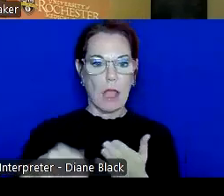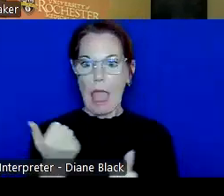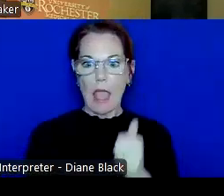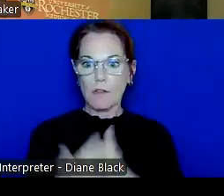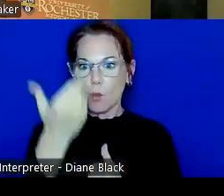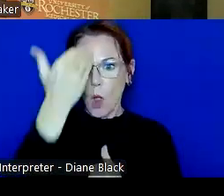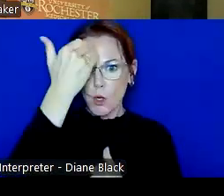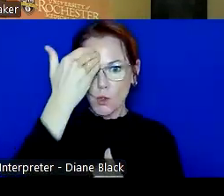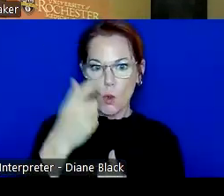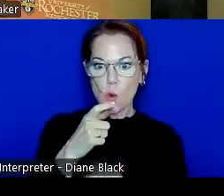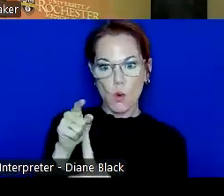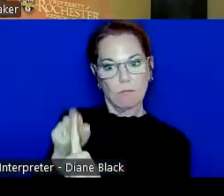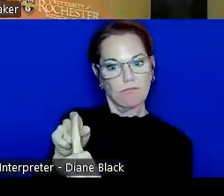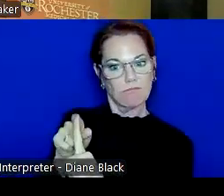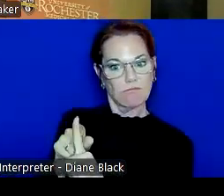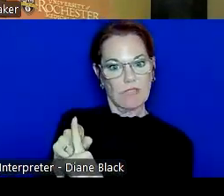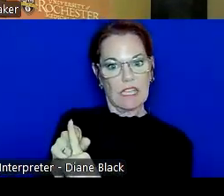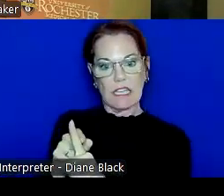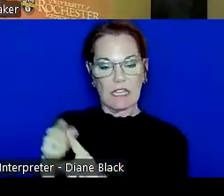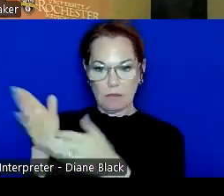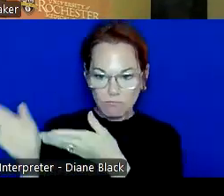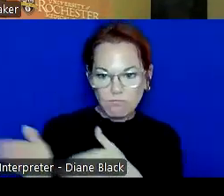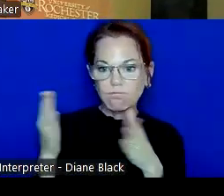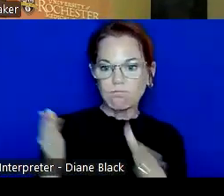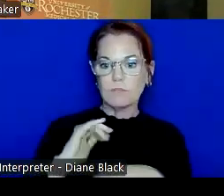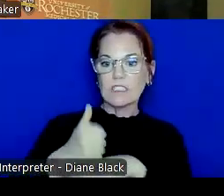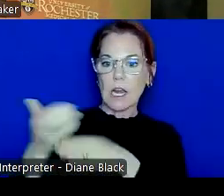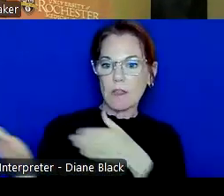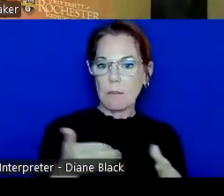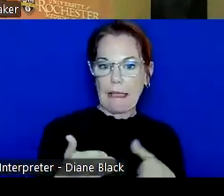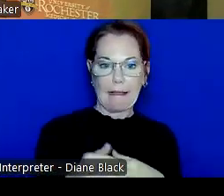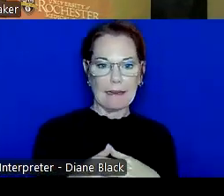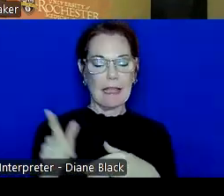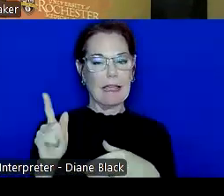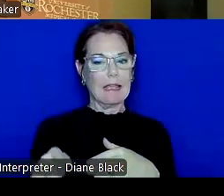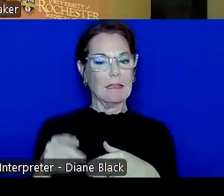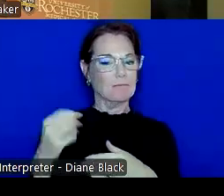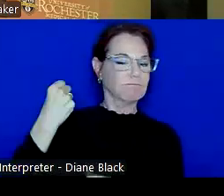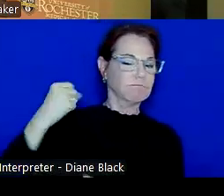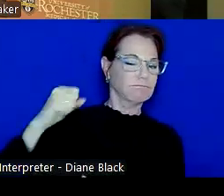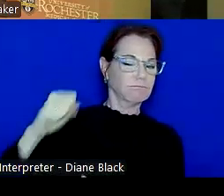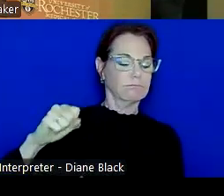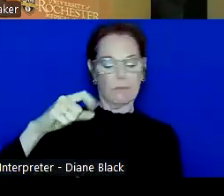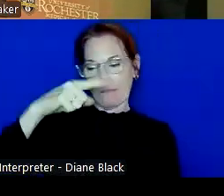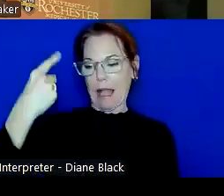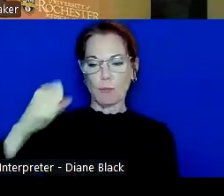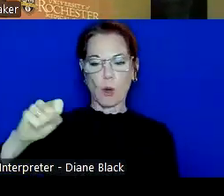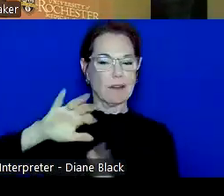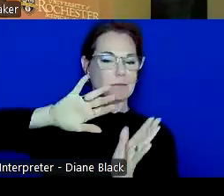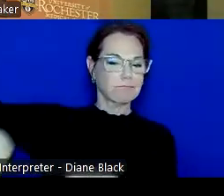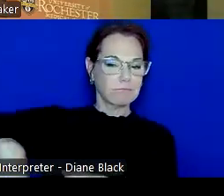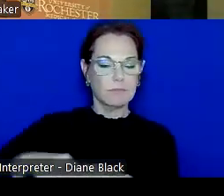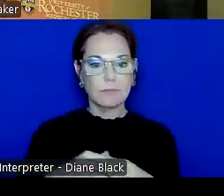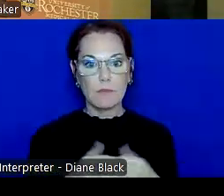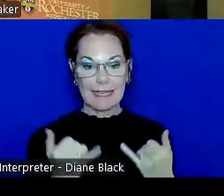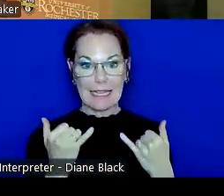it was him that organized and engineered this plan, going over the heads of Black protest and leadership in the community. And now he's